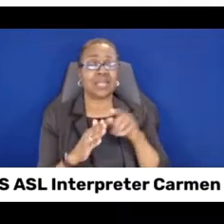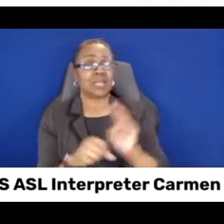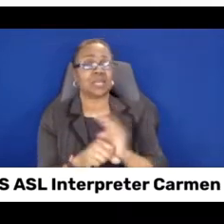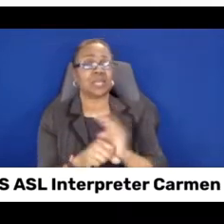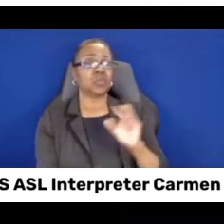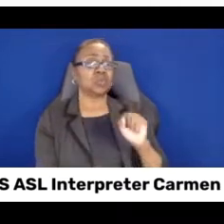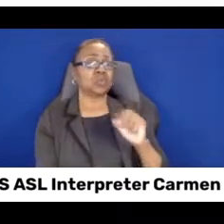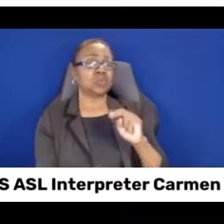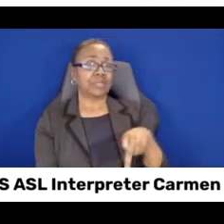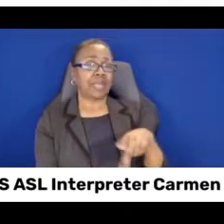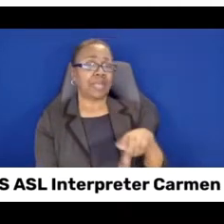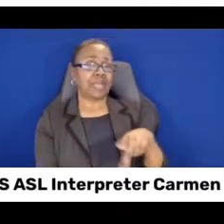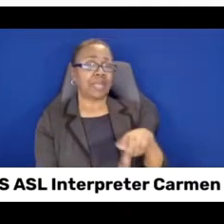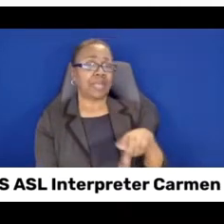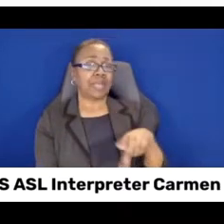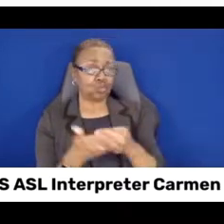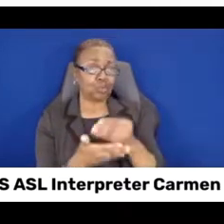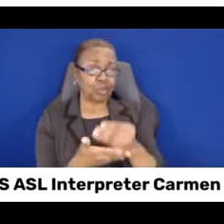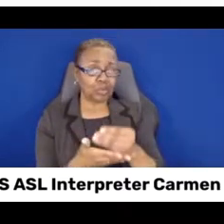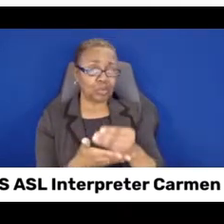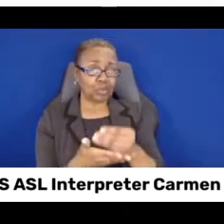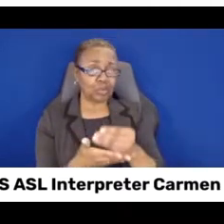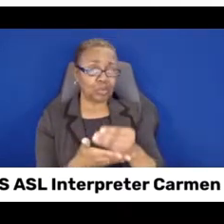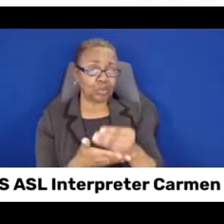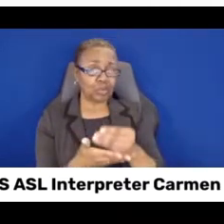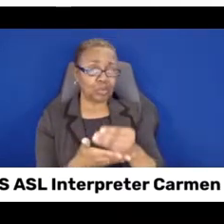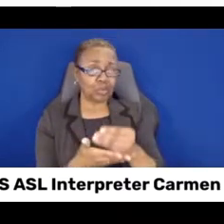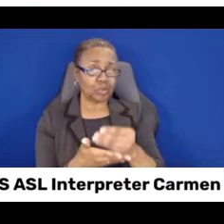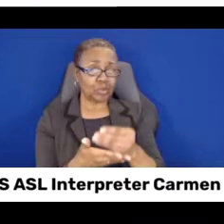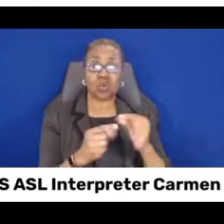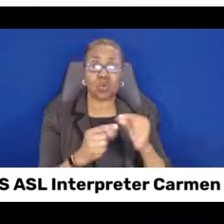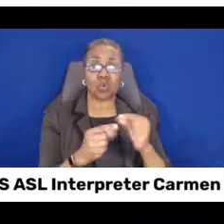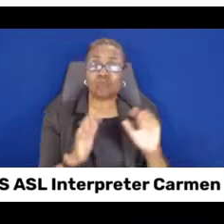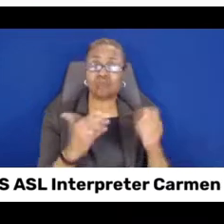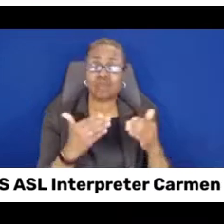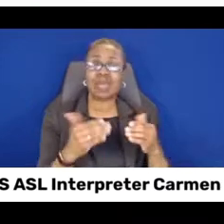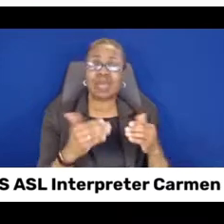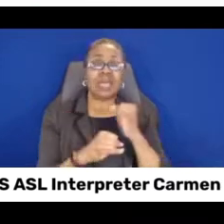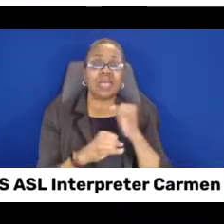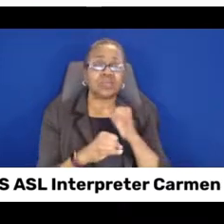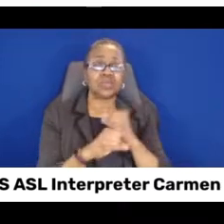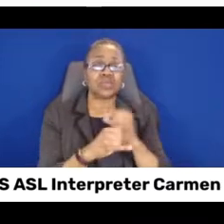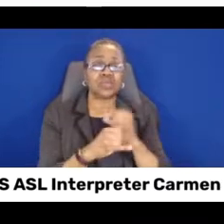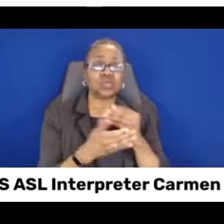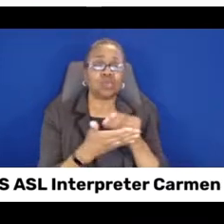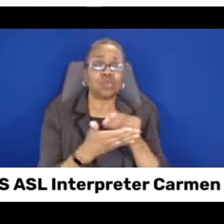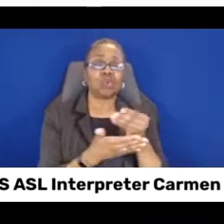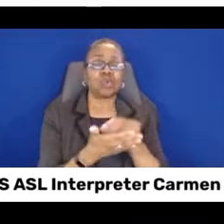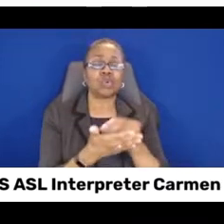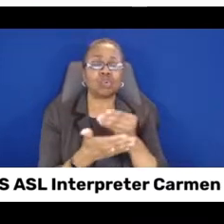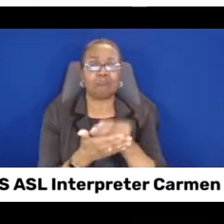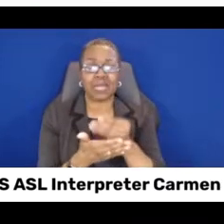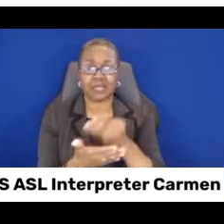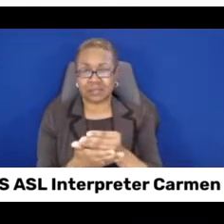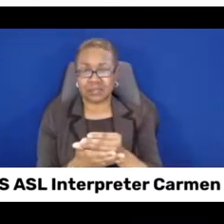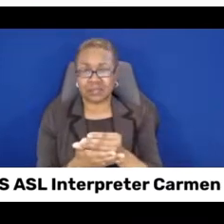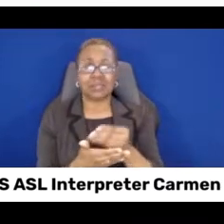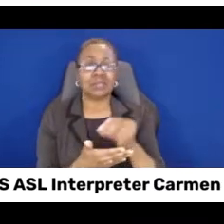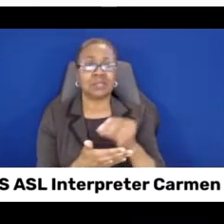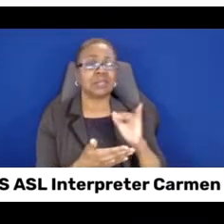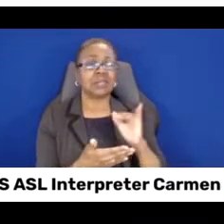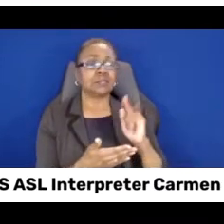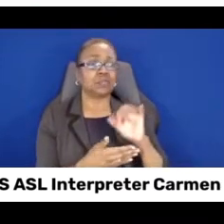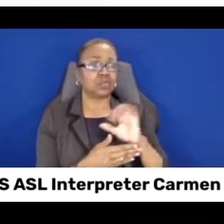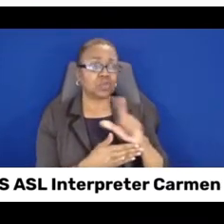Our second work group is focused on institutional procurement. And so the priority for this work group is to